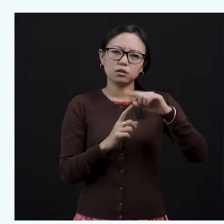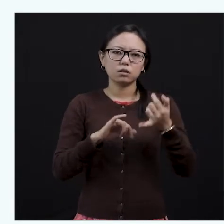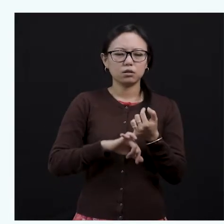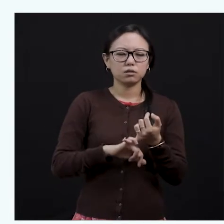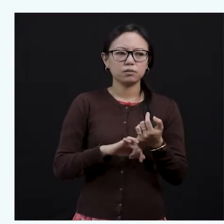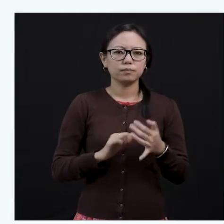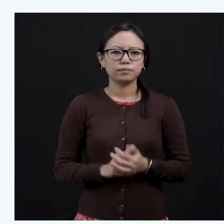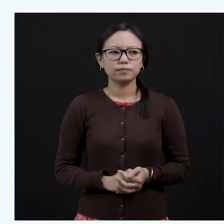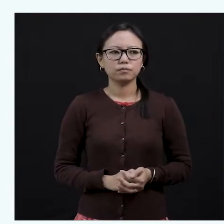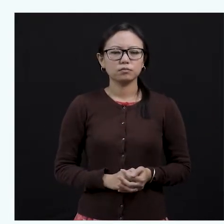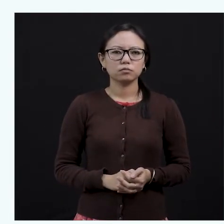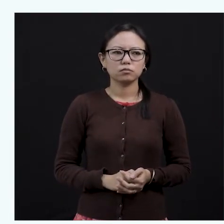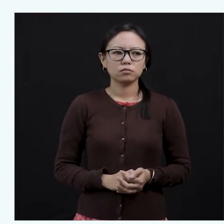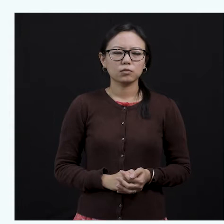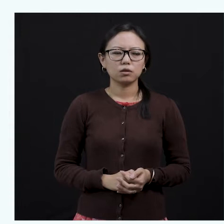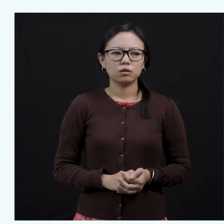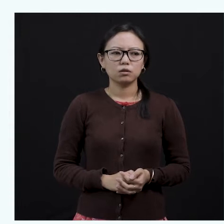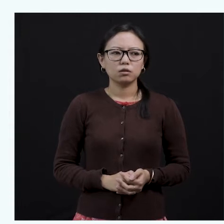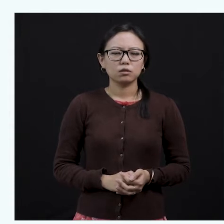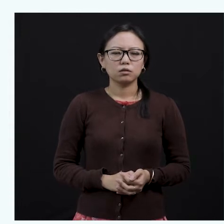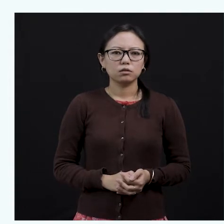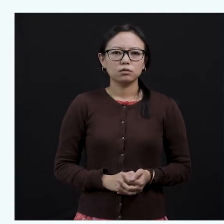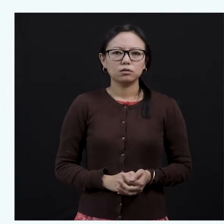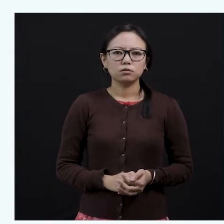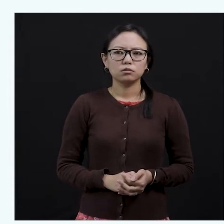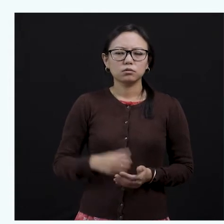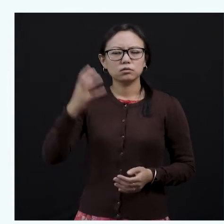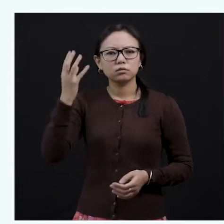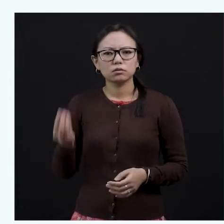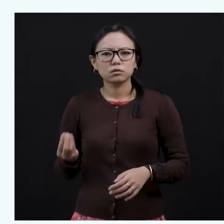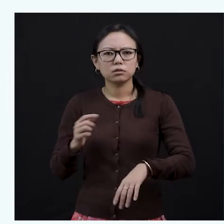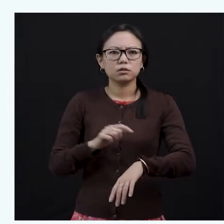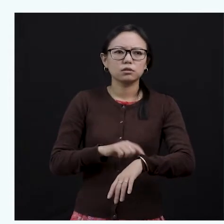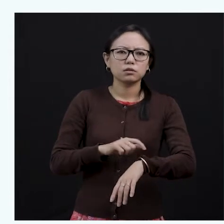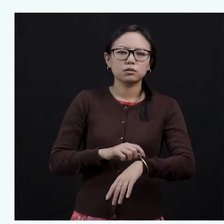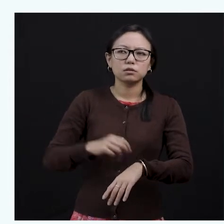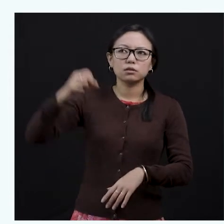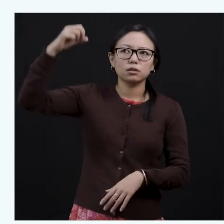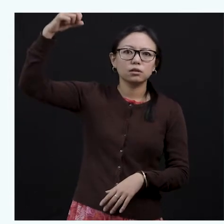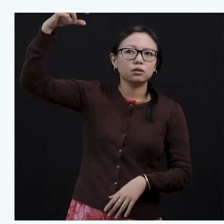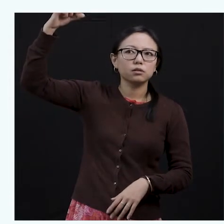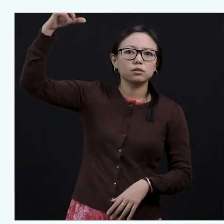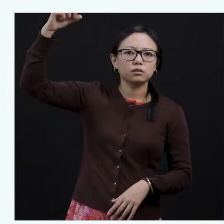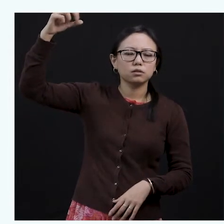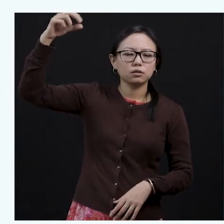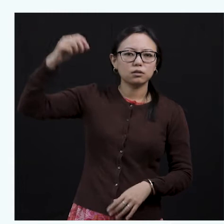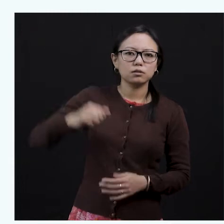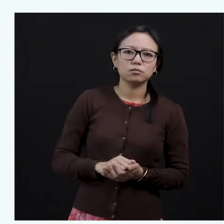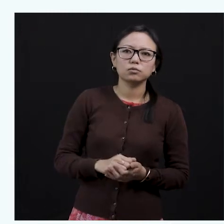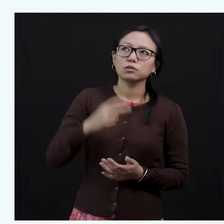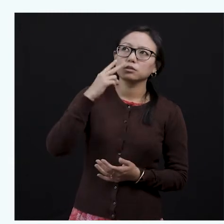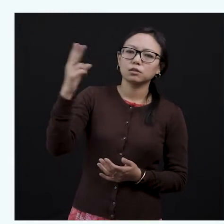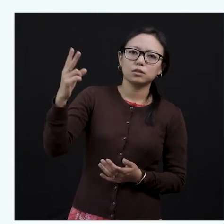the stars. They have their own light, so at night we see them like twinkling stars, right? That's why we say